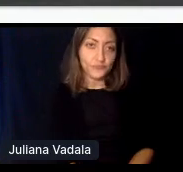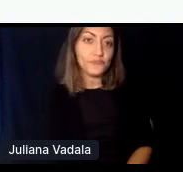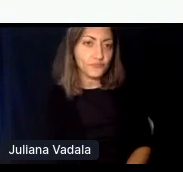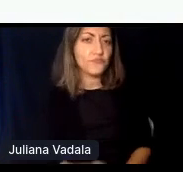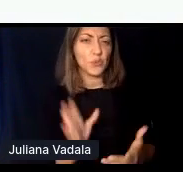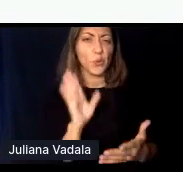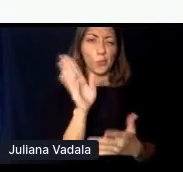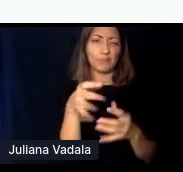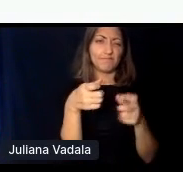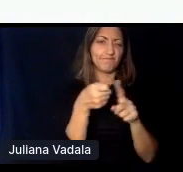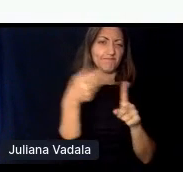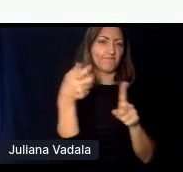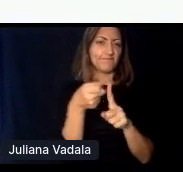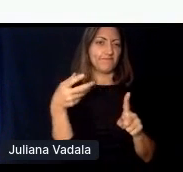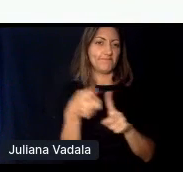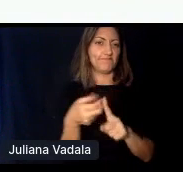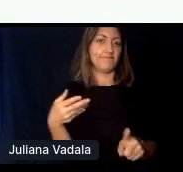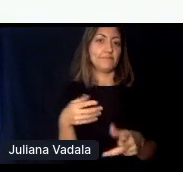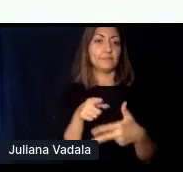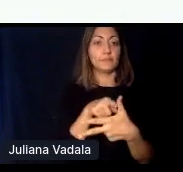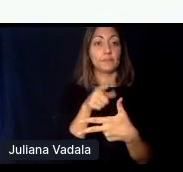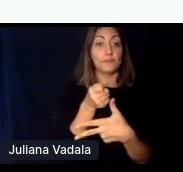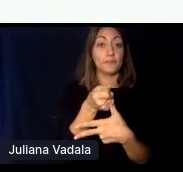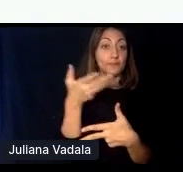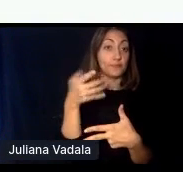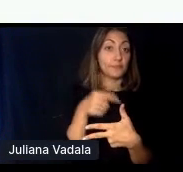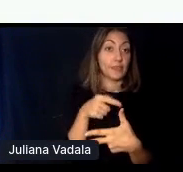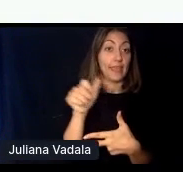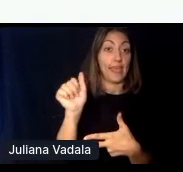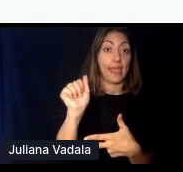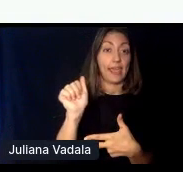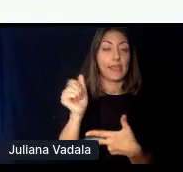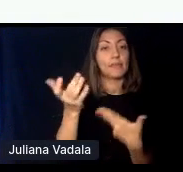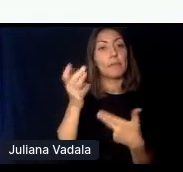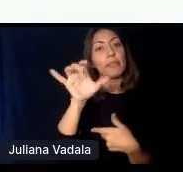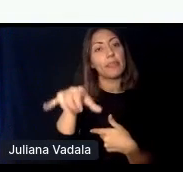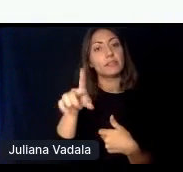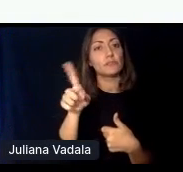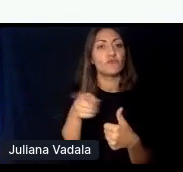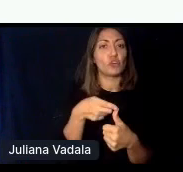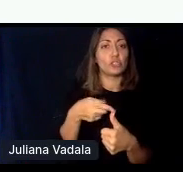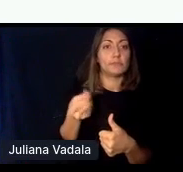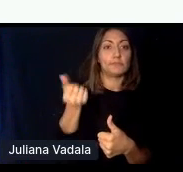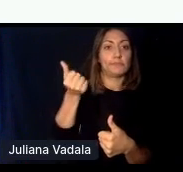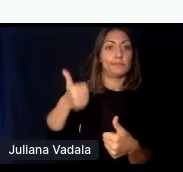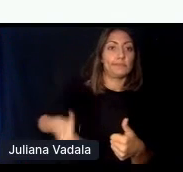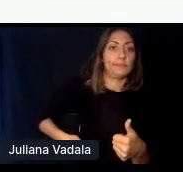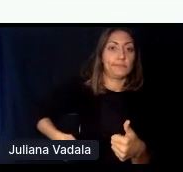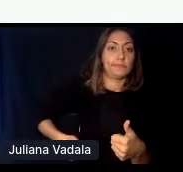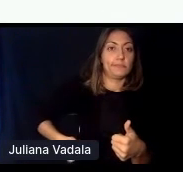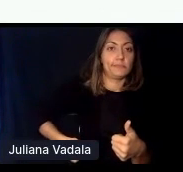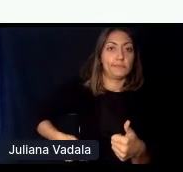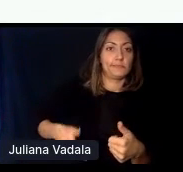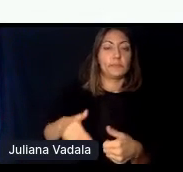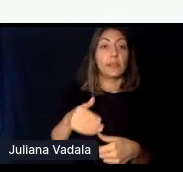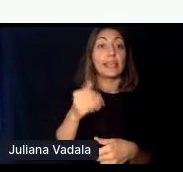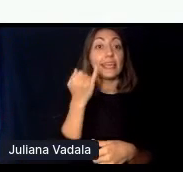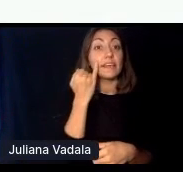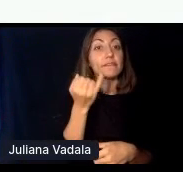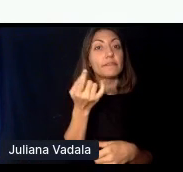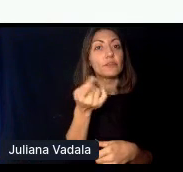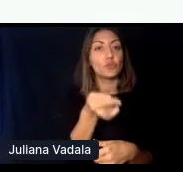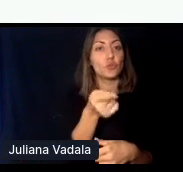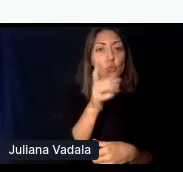quickly. So the first internal reaction might happen for someone who is holding assumptions about voters in the South,